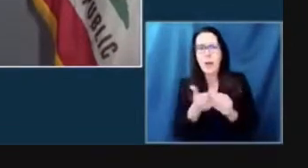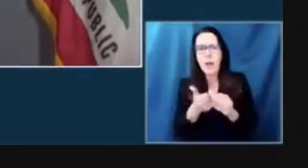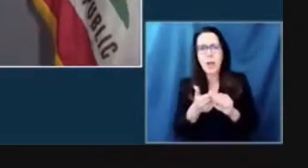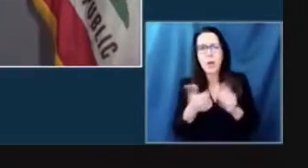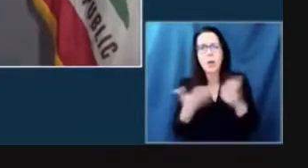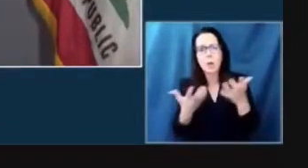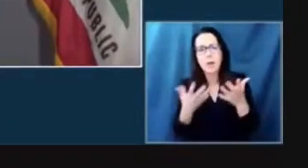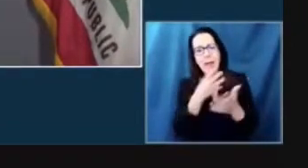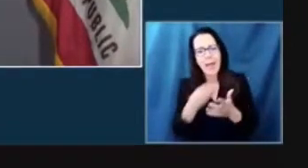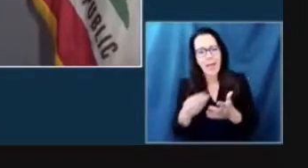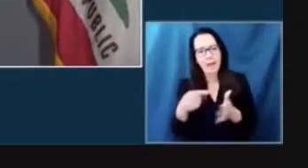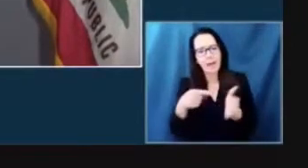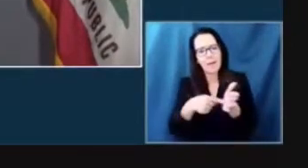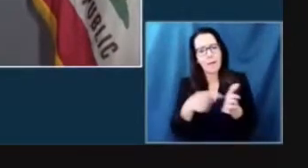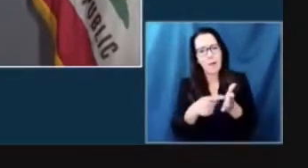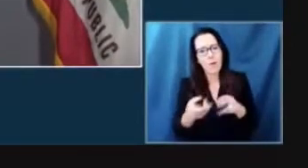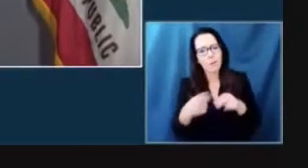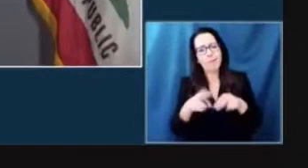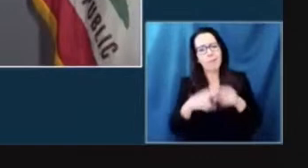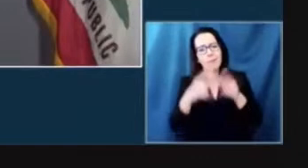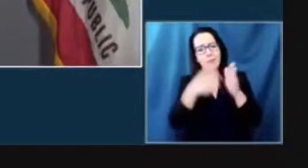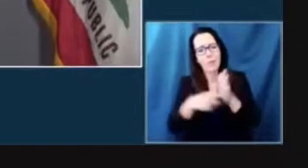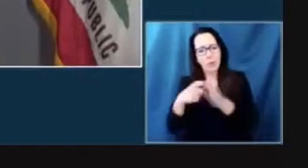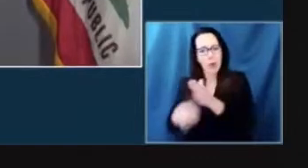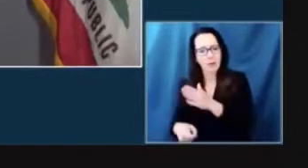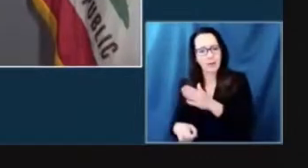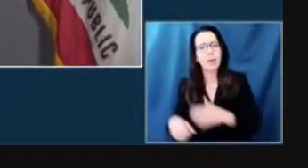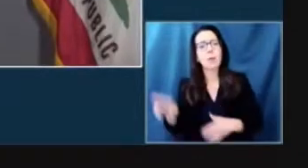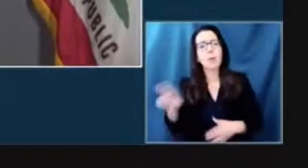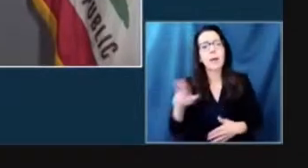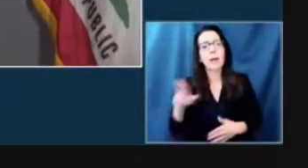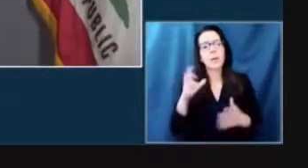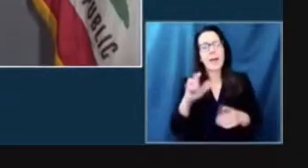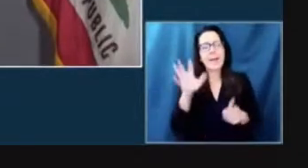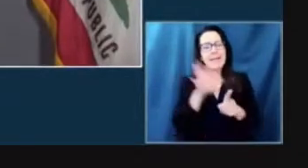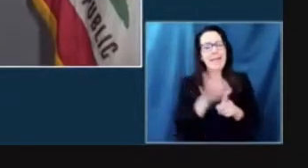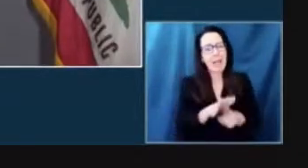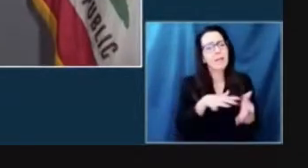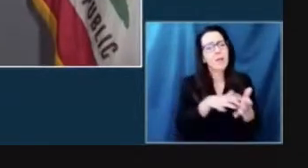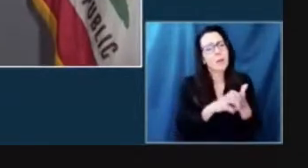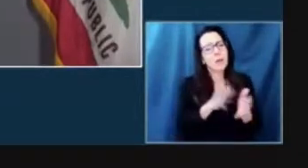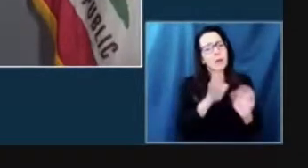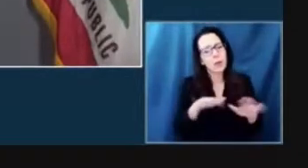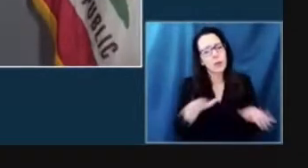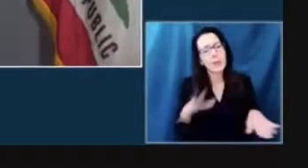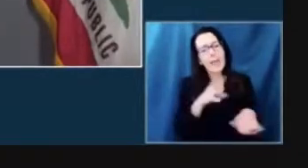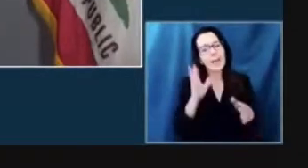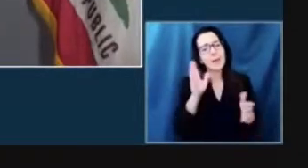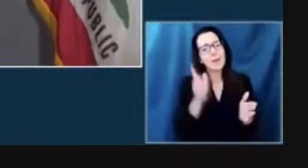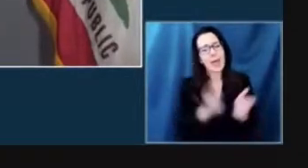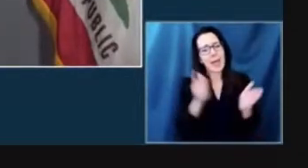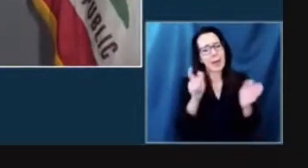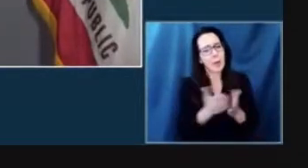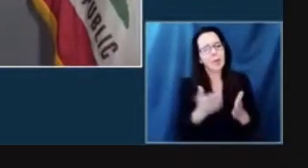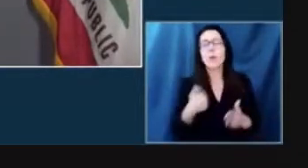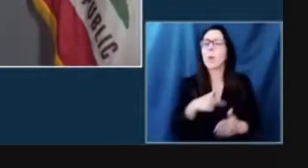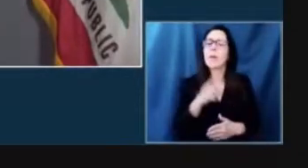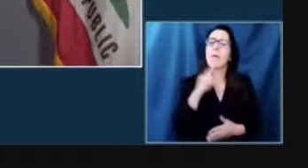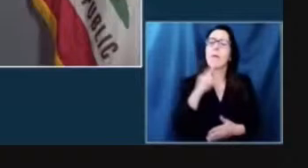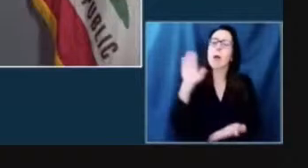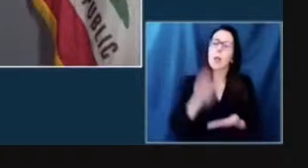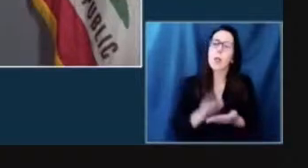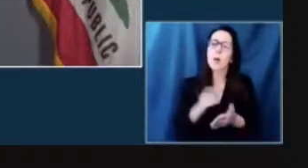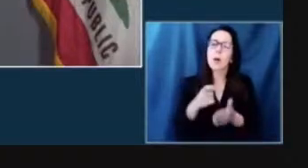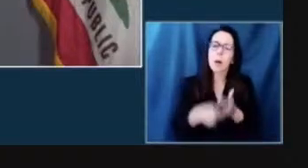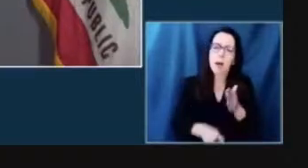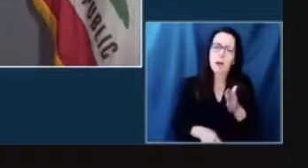ban books, and attack vulnerable children, Democrats are for lower cost, higher wages, and better jobs.